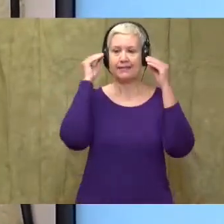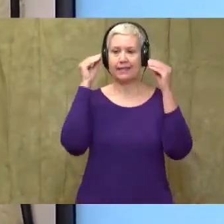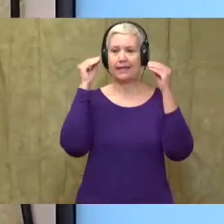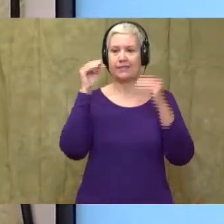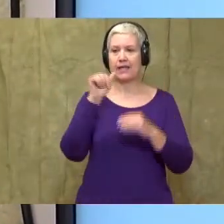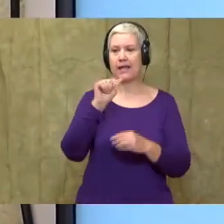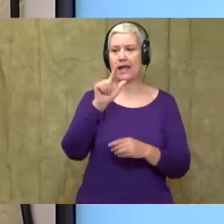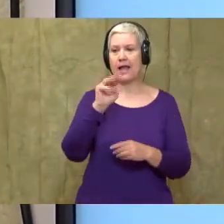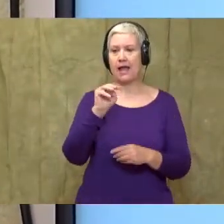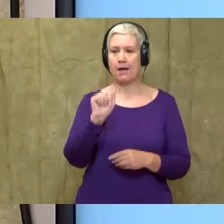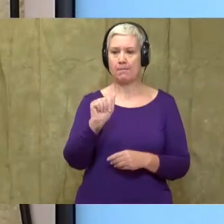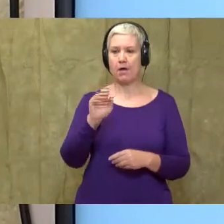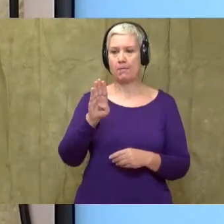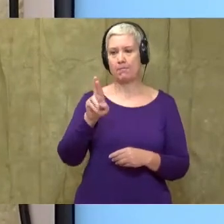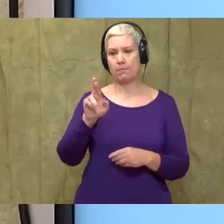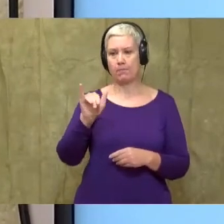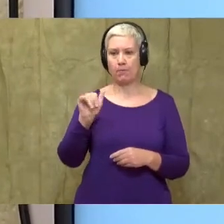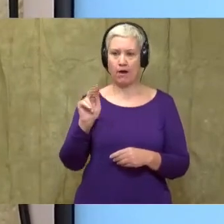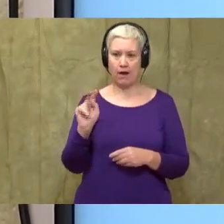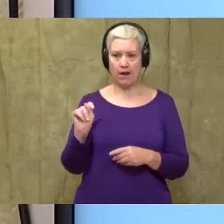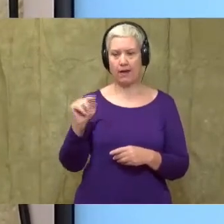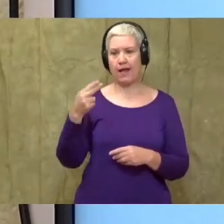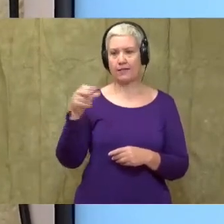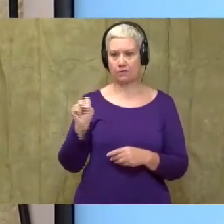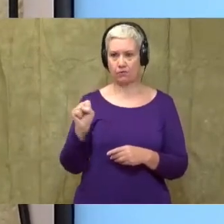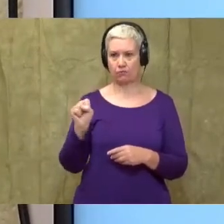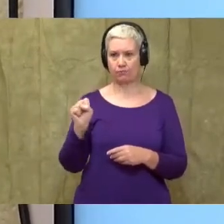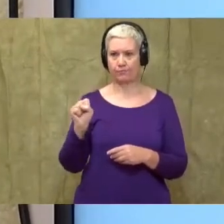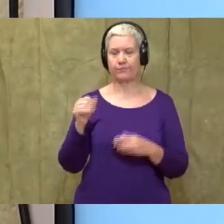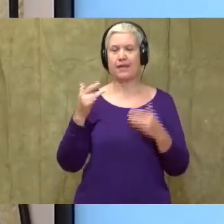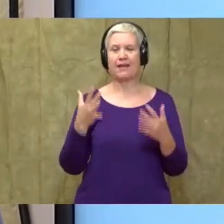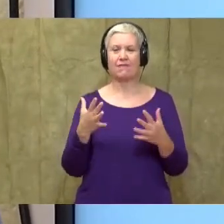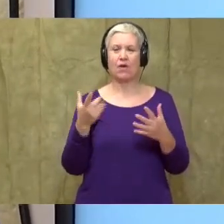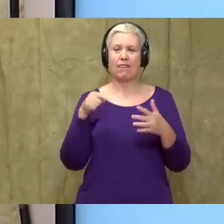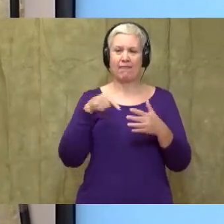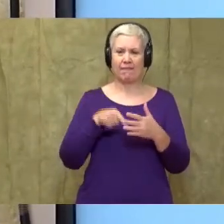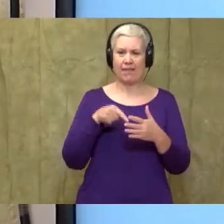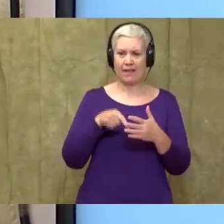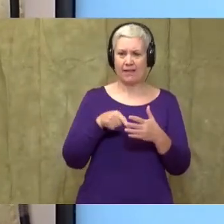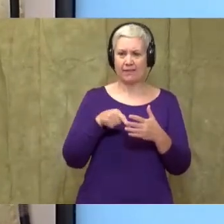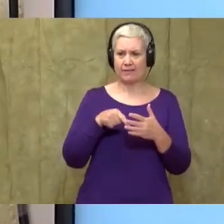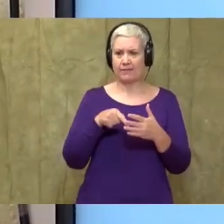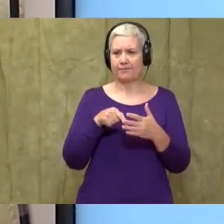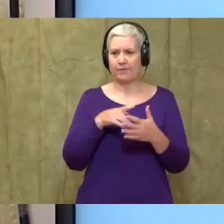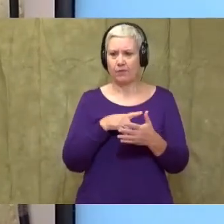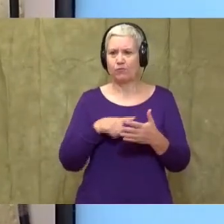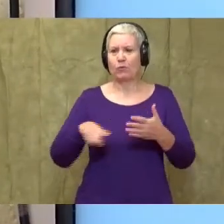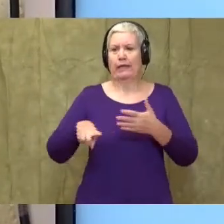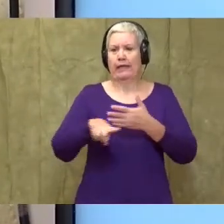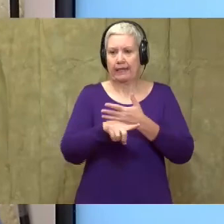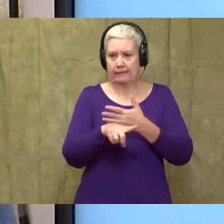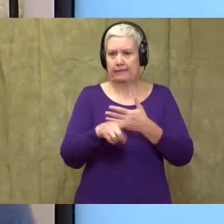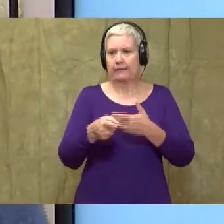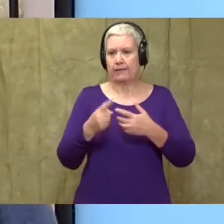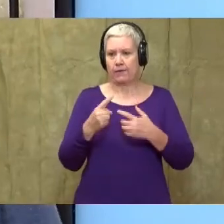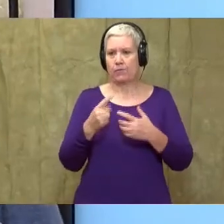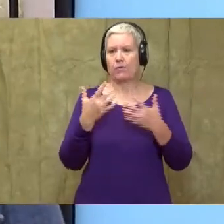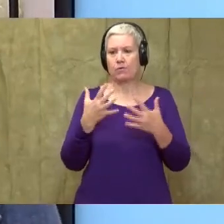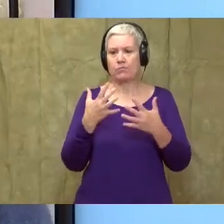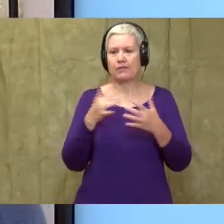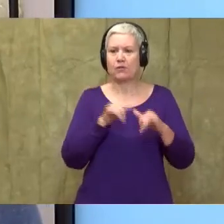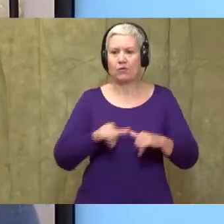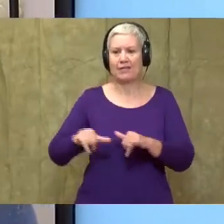School. And for the rest of this quarter, I'm going to kind of help you with some of the major standards that